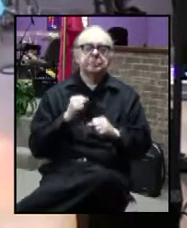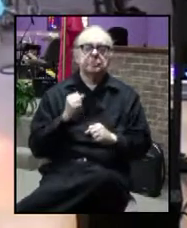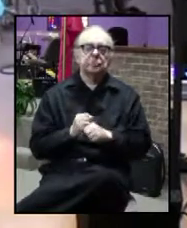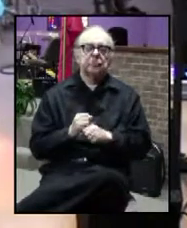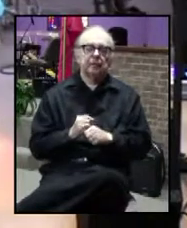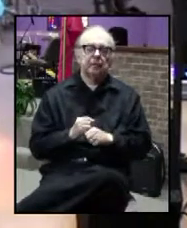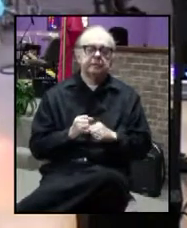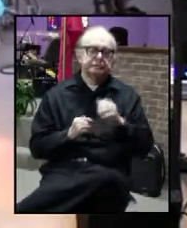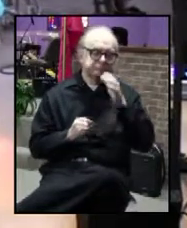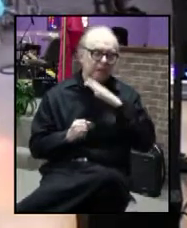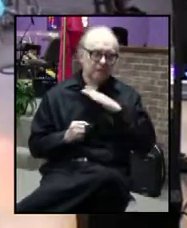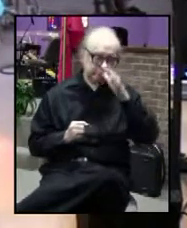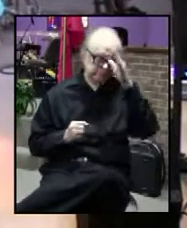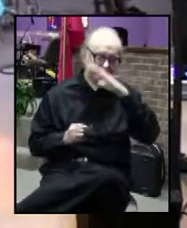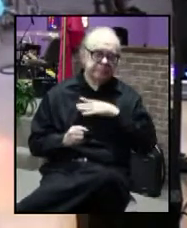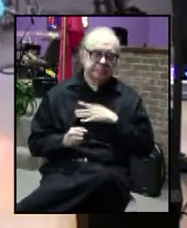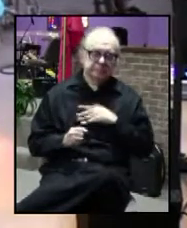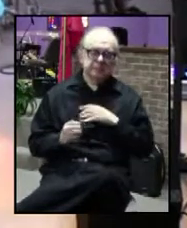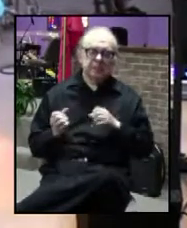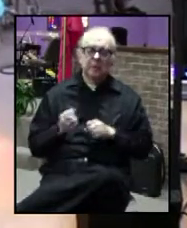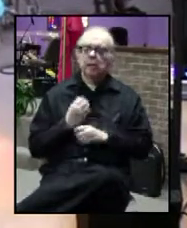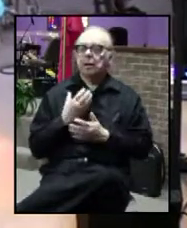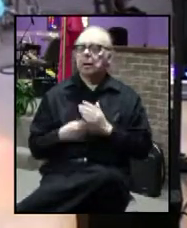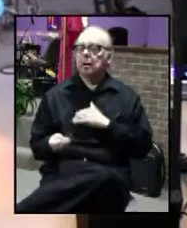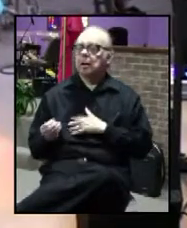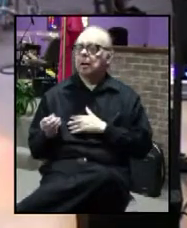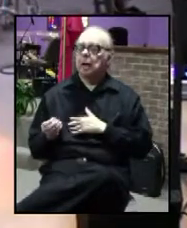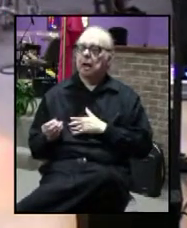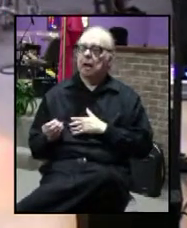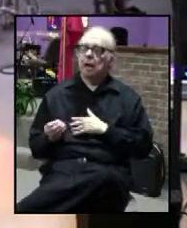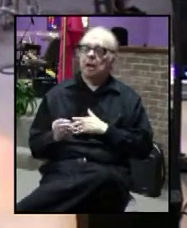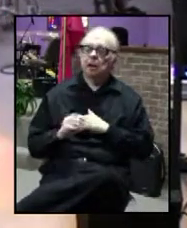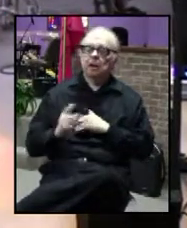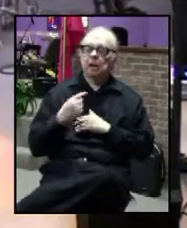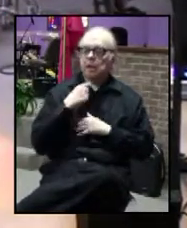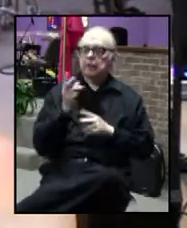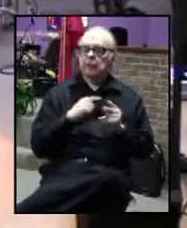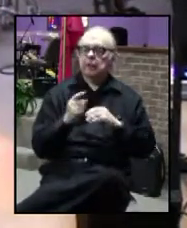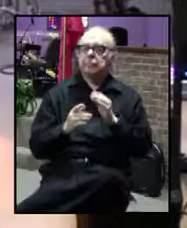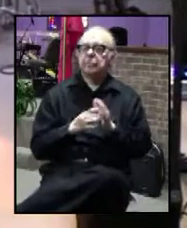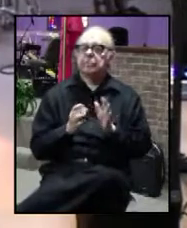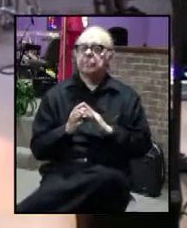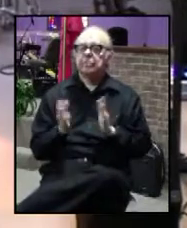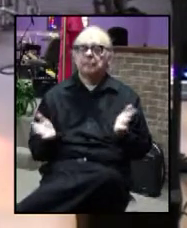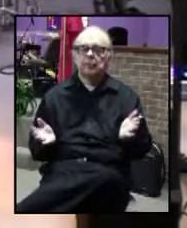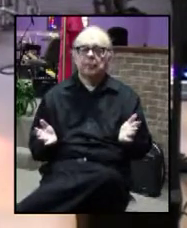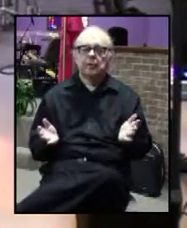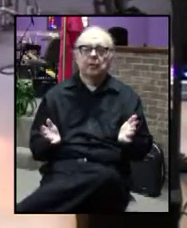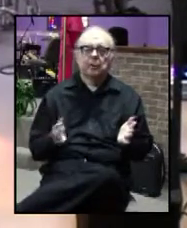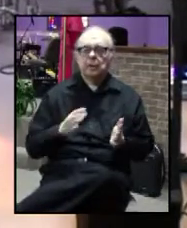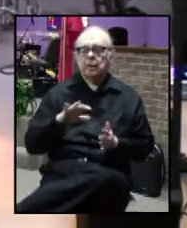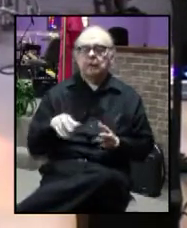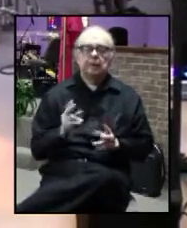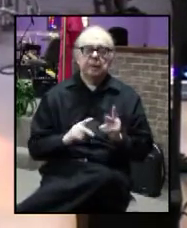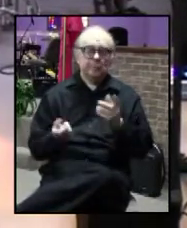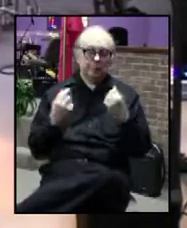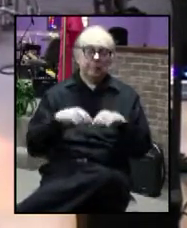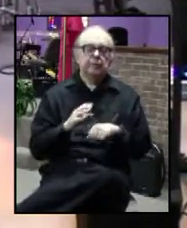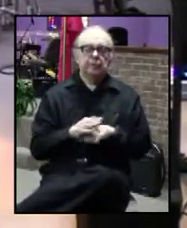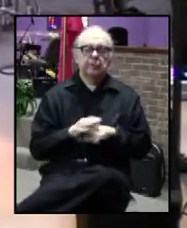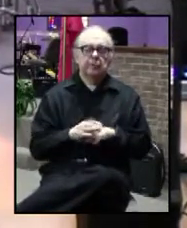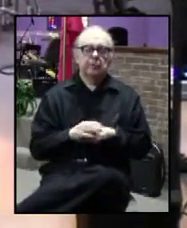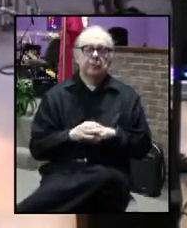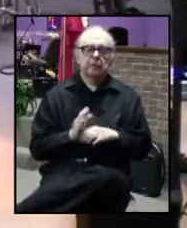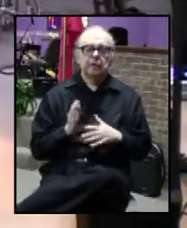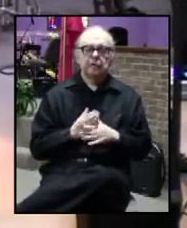and we're starting it off right. We're getting out of here. And we're going to go tell people about Jesus. And we're going to invite them to come